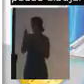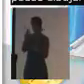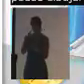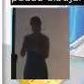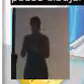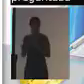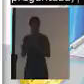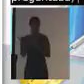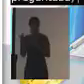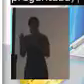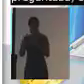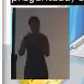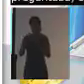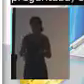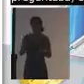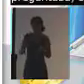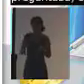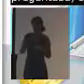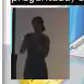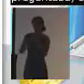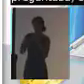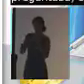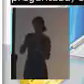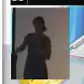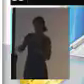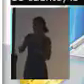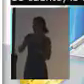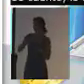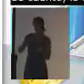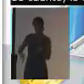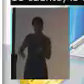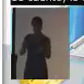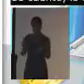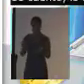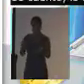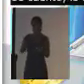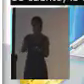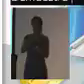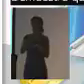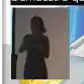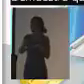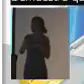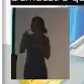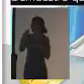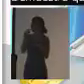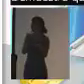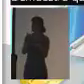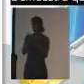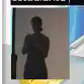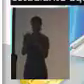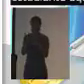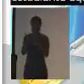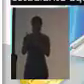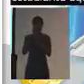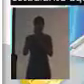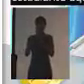And you can say, well, and what is that drawing? Well, it's what the kids wanted to draw. That's what it's important to make. It shows that